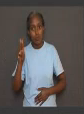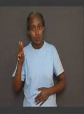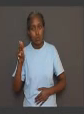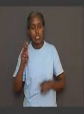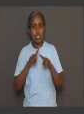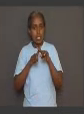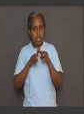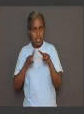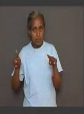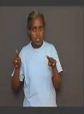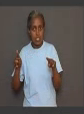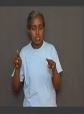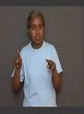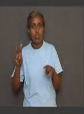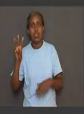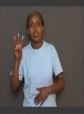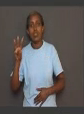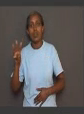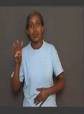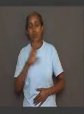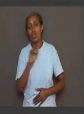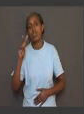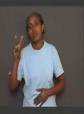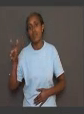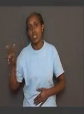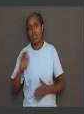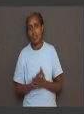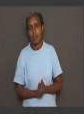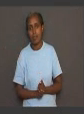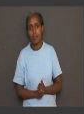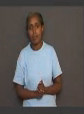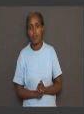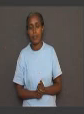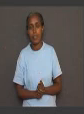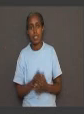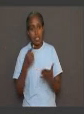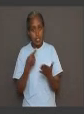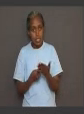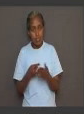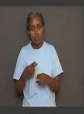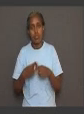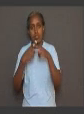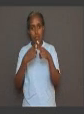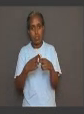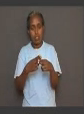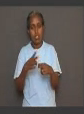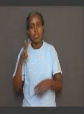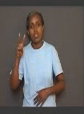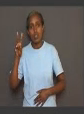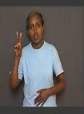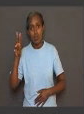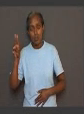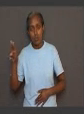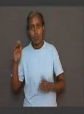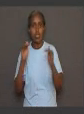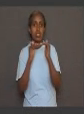the difference of W and V. That is to say, U is